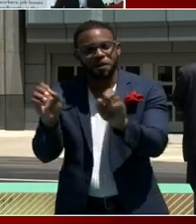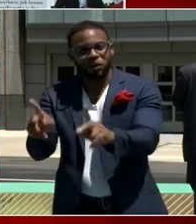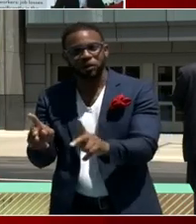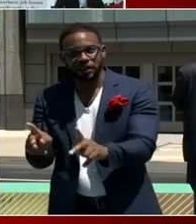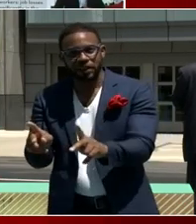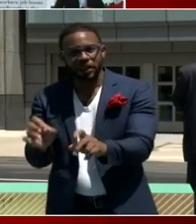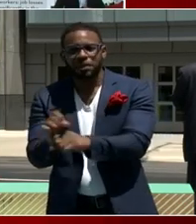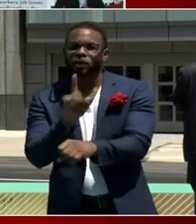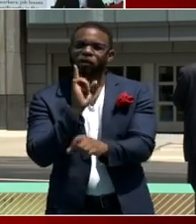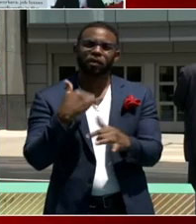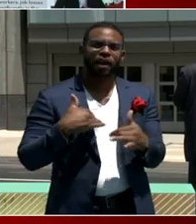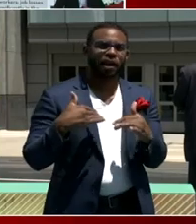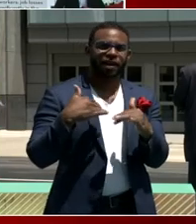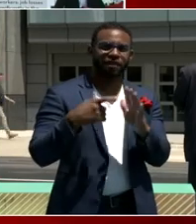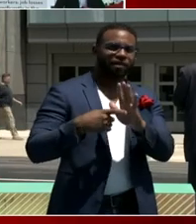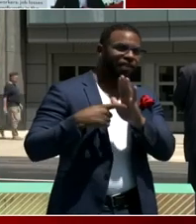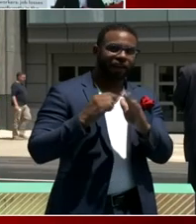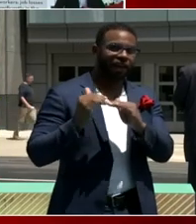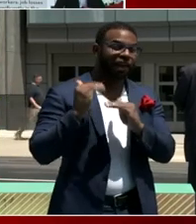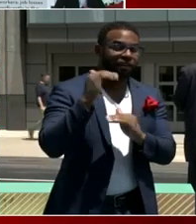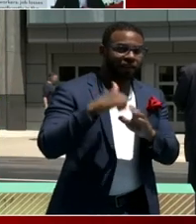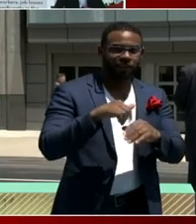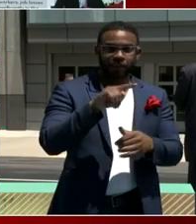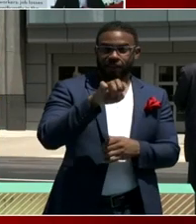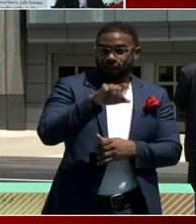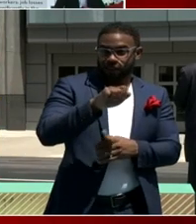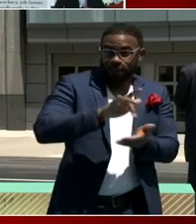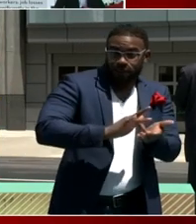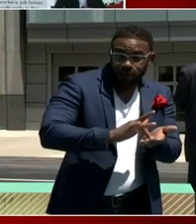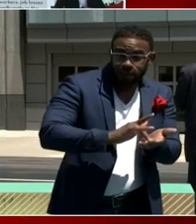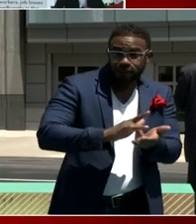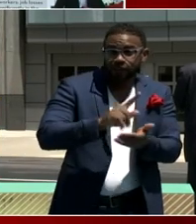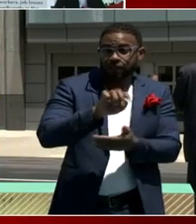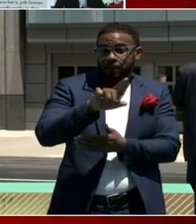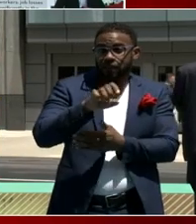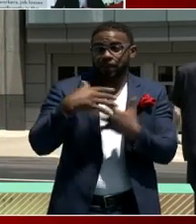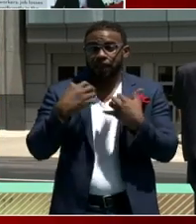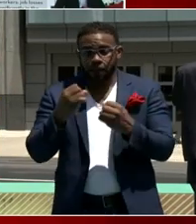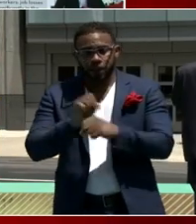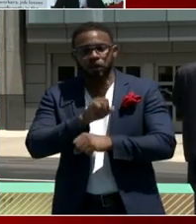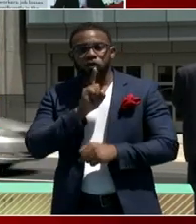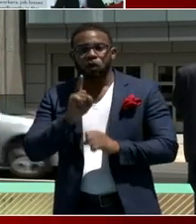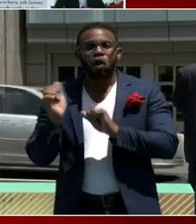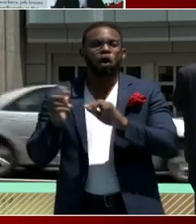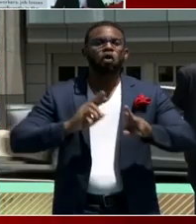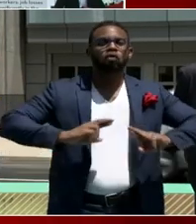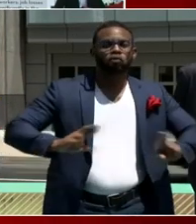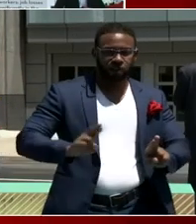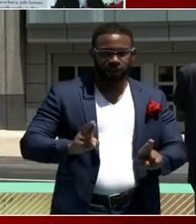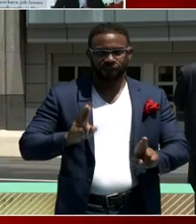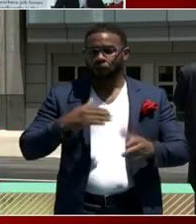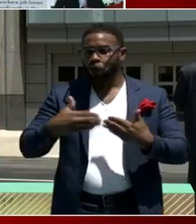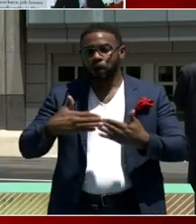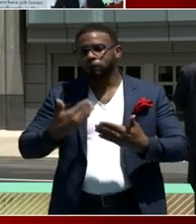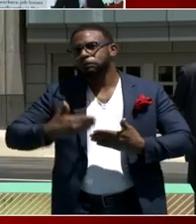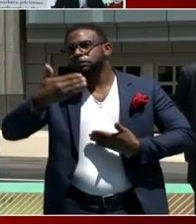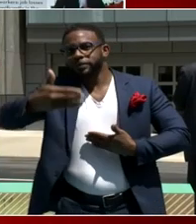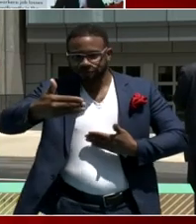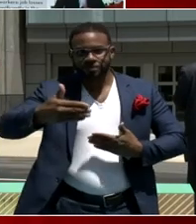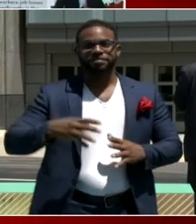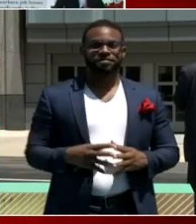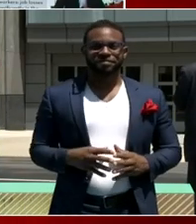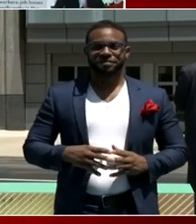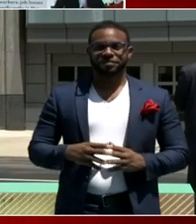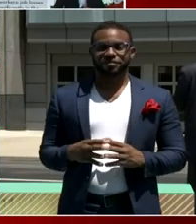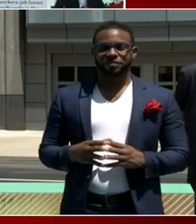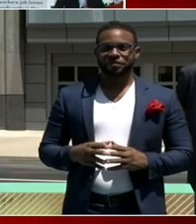opportunity and making sure we have advances in telemedicine, telehealth, to make sure that we're ready for whatever comes our way in the years